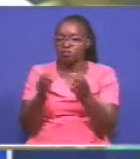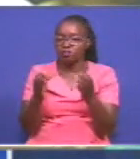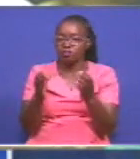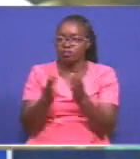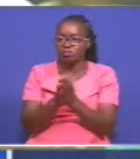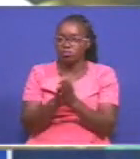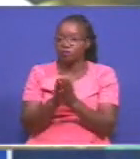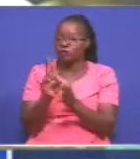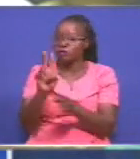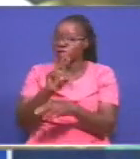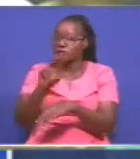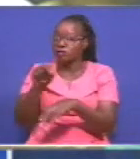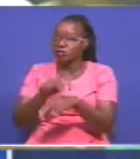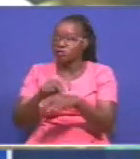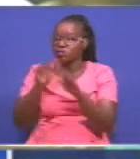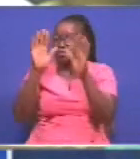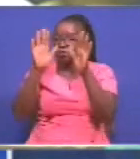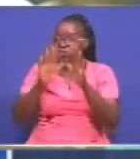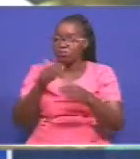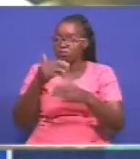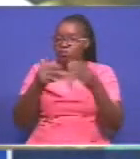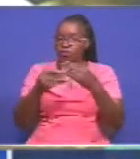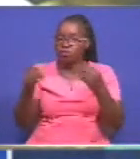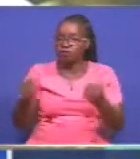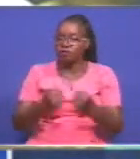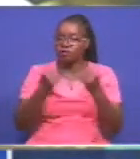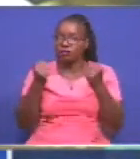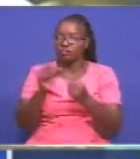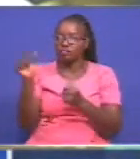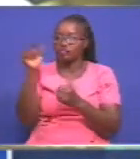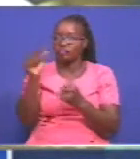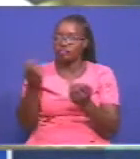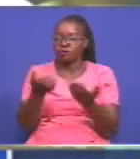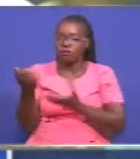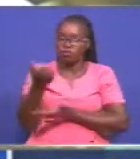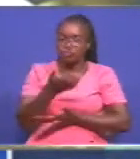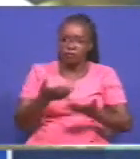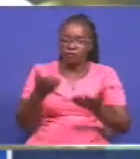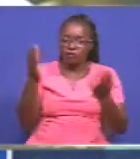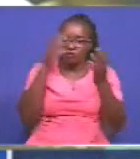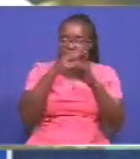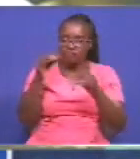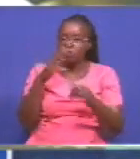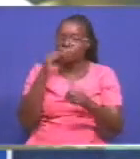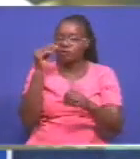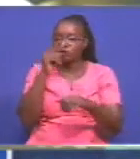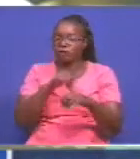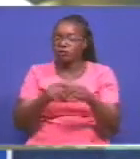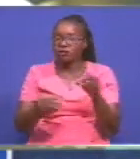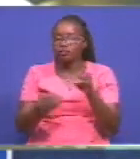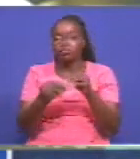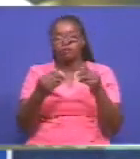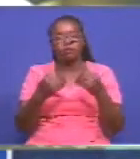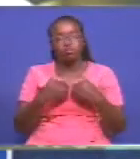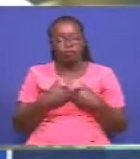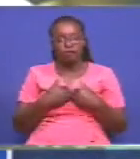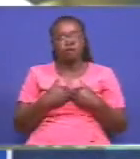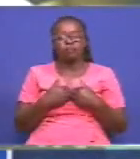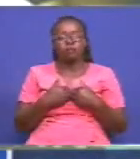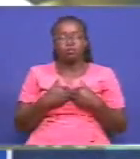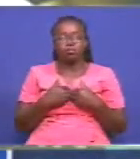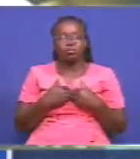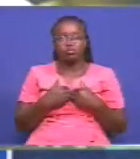nations, saying it was key to building a strong regional economy. The president spoke during a meeting where he and his